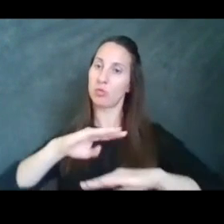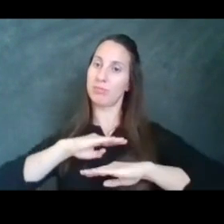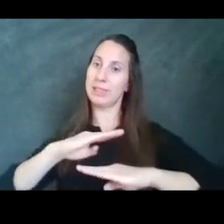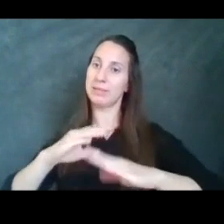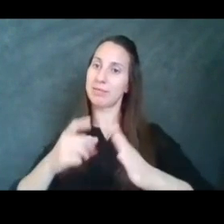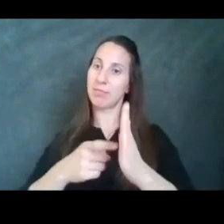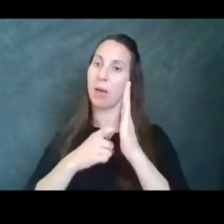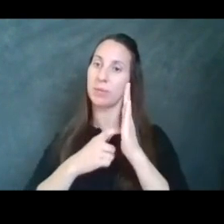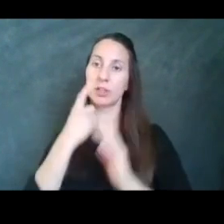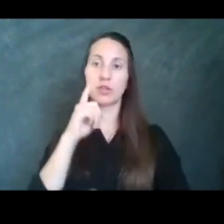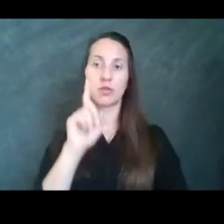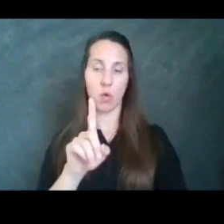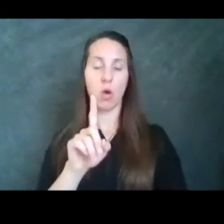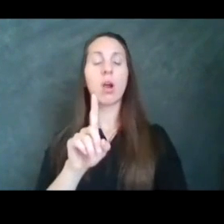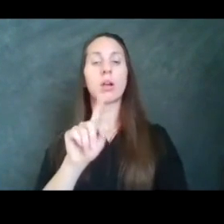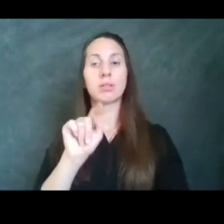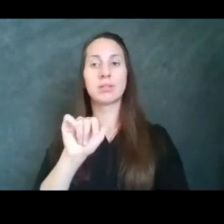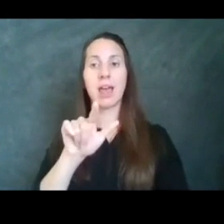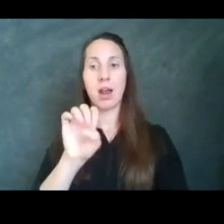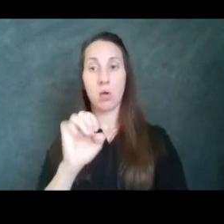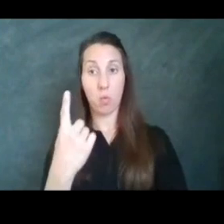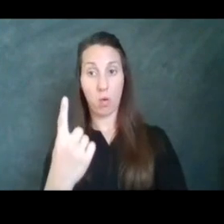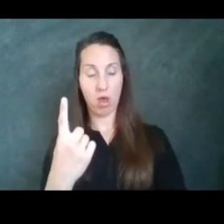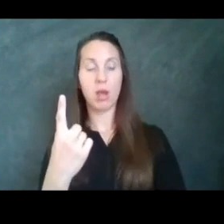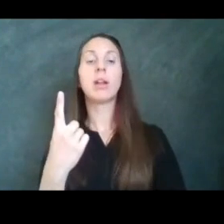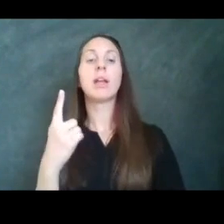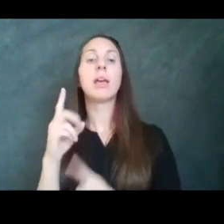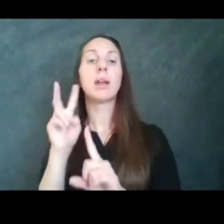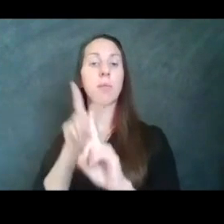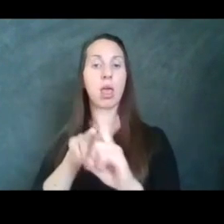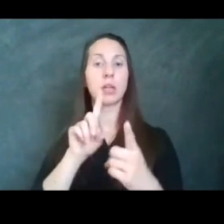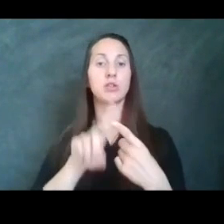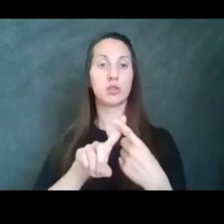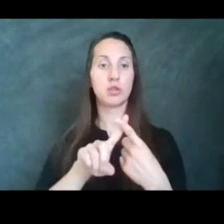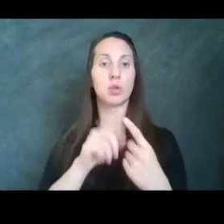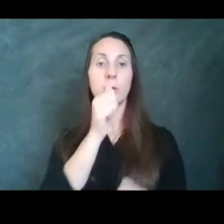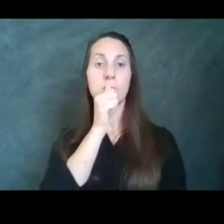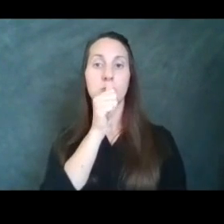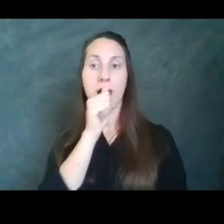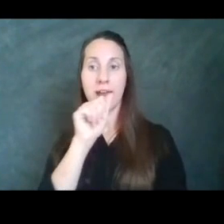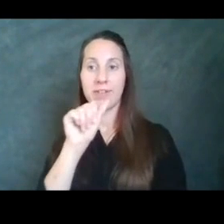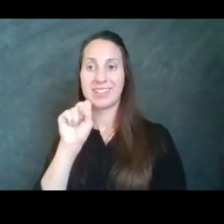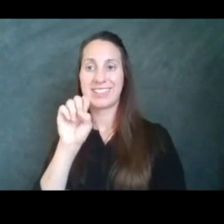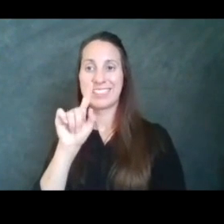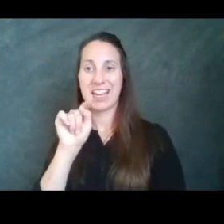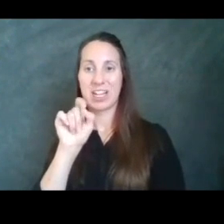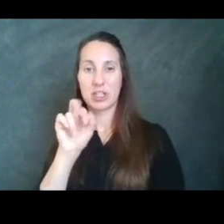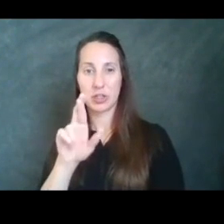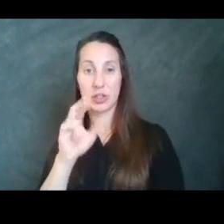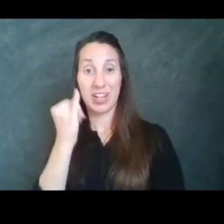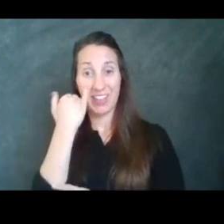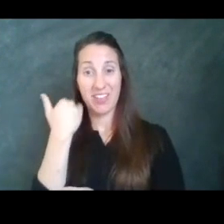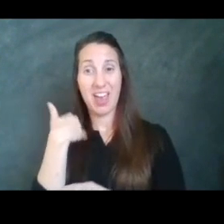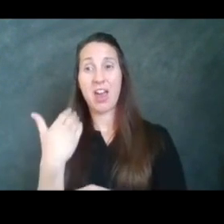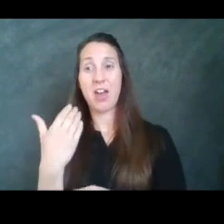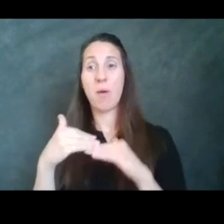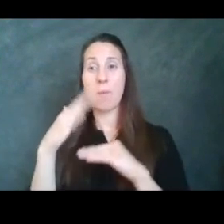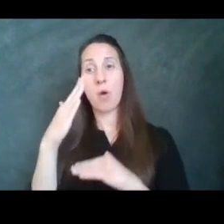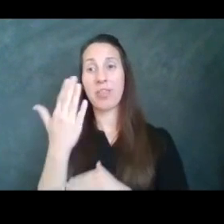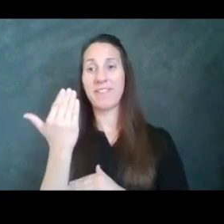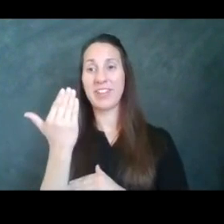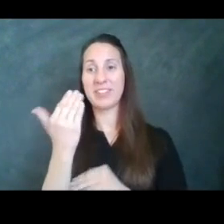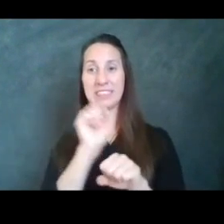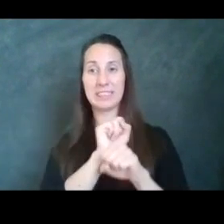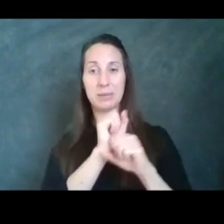applies to private sector employers with 15 or more employees, state and local government. So